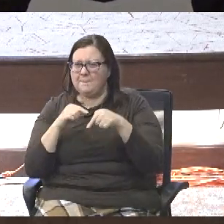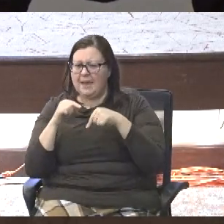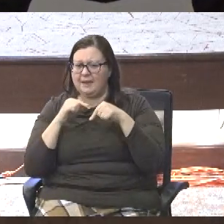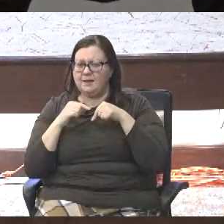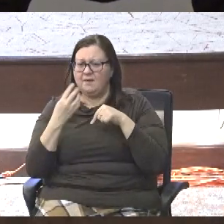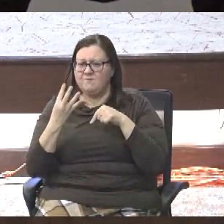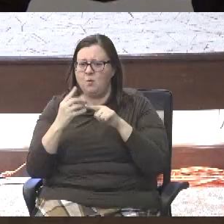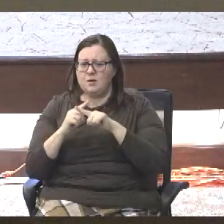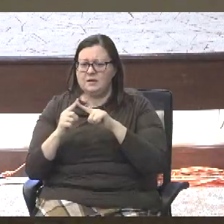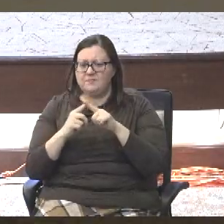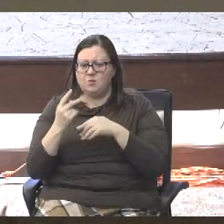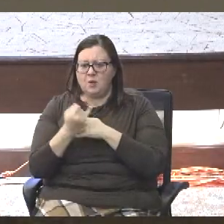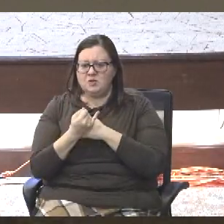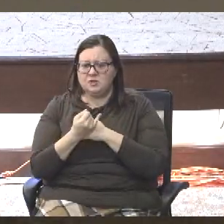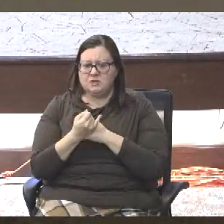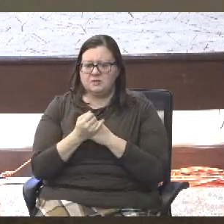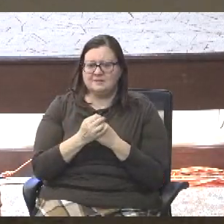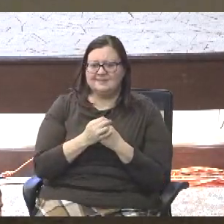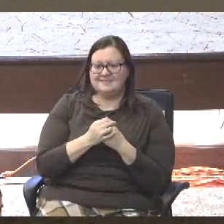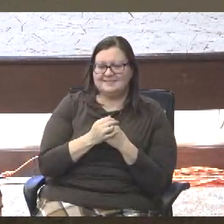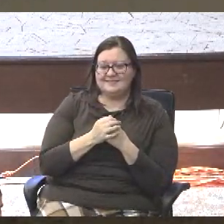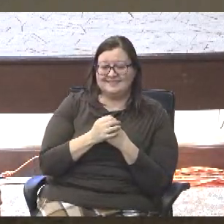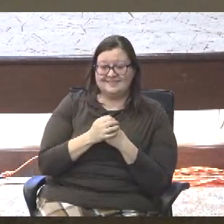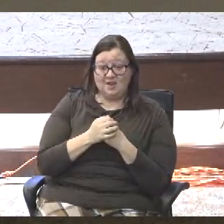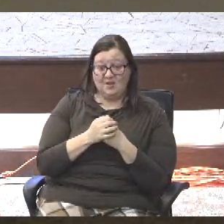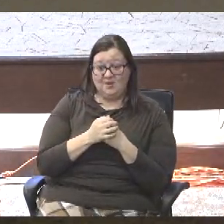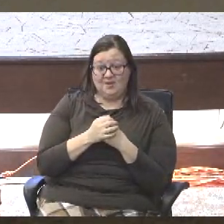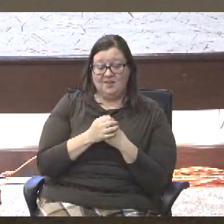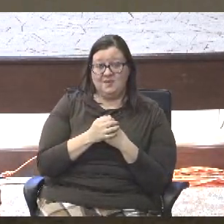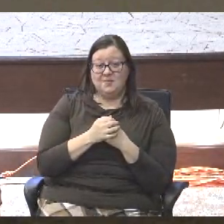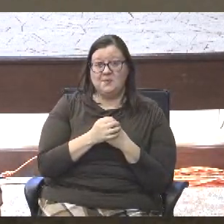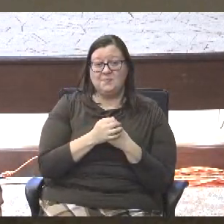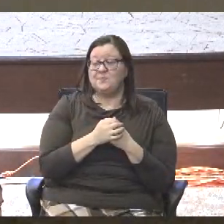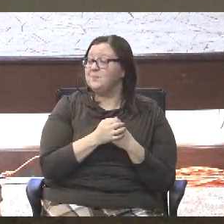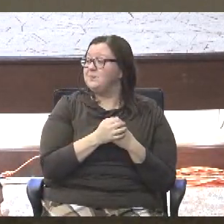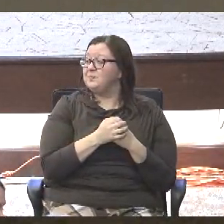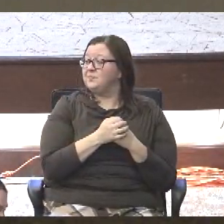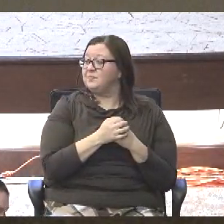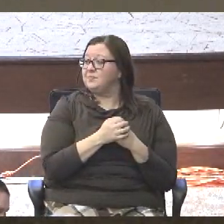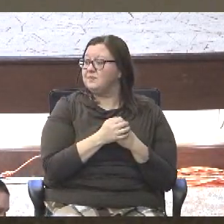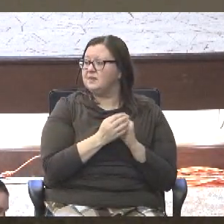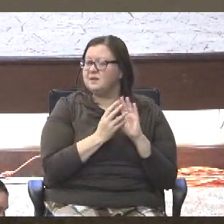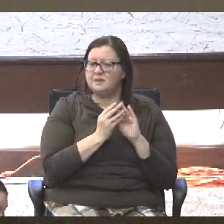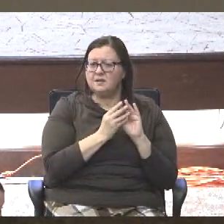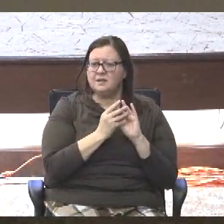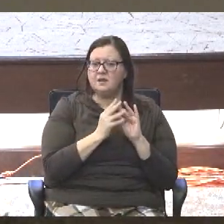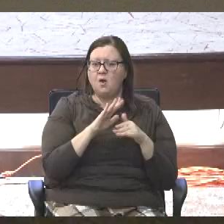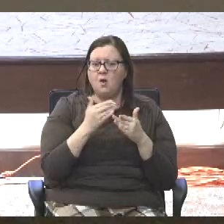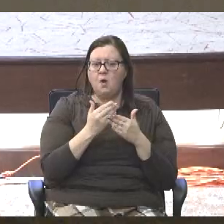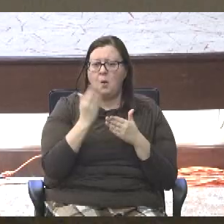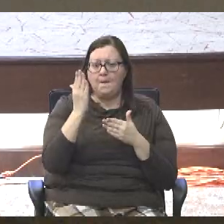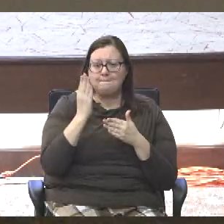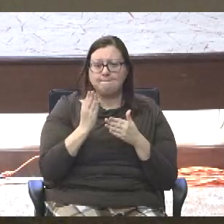different projects that we're talking about at this point, right? So we'll be looking at all of them, and I appreciate the speaker's interest, and